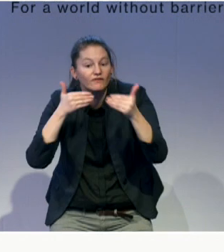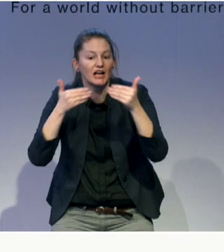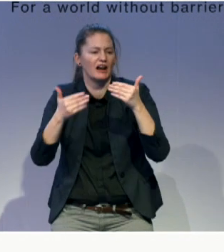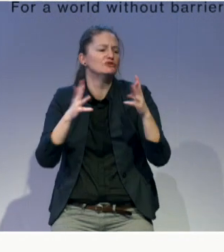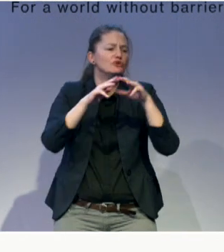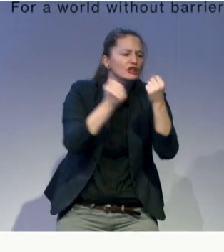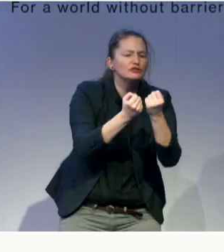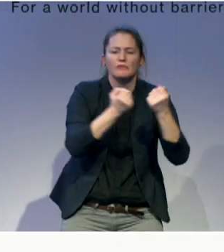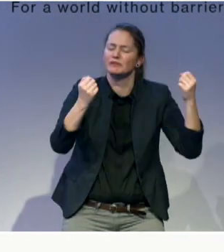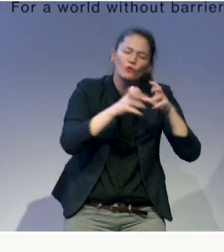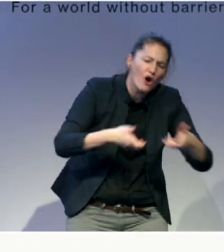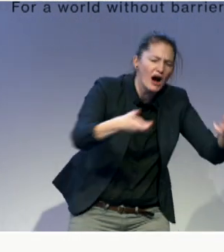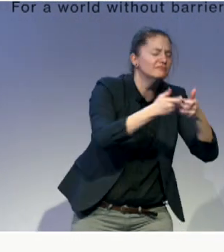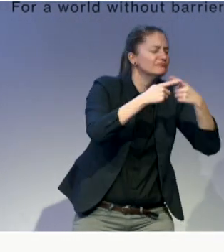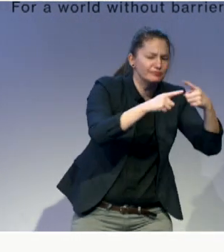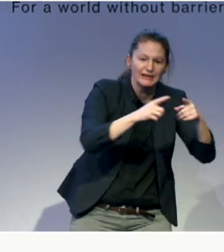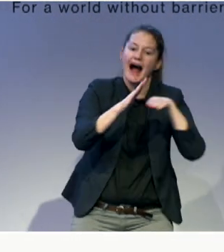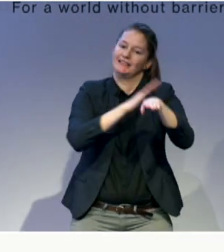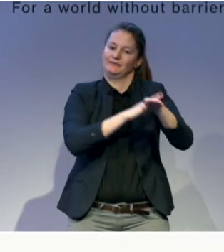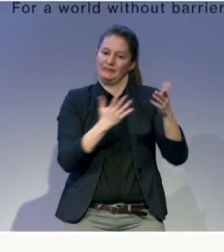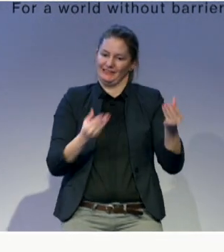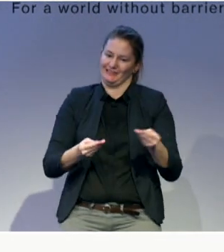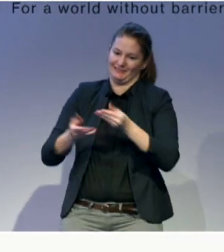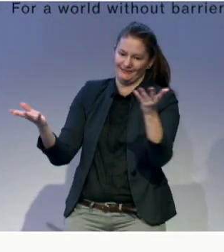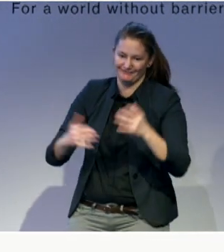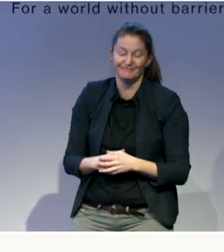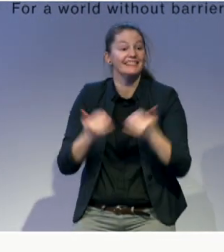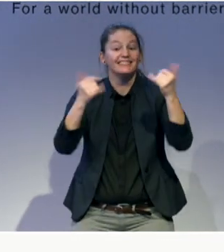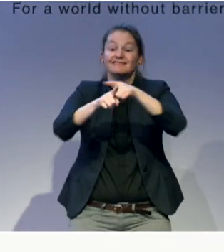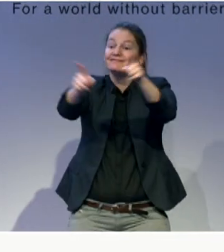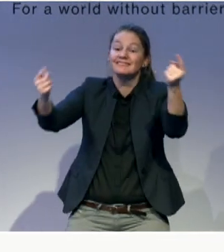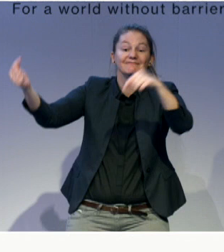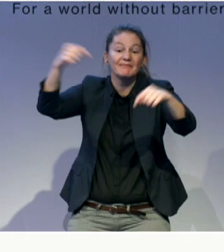are conference organizers themselves.